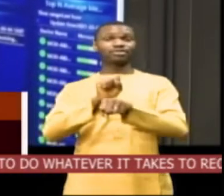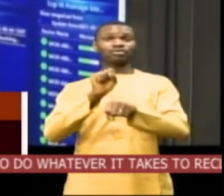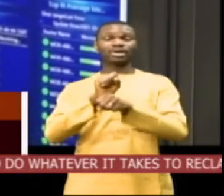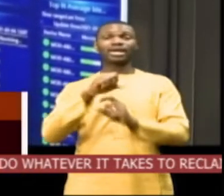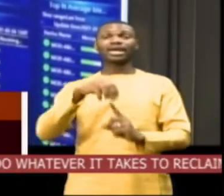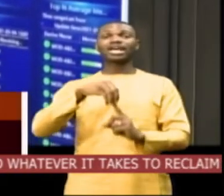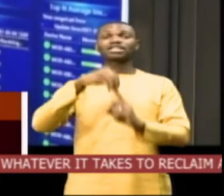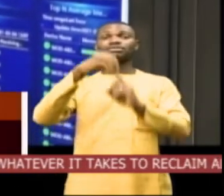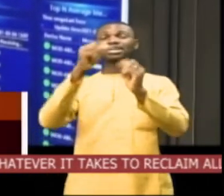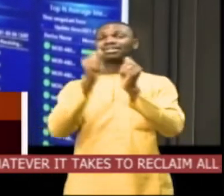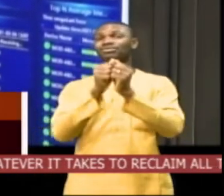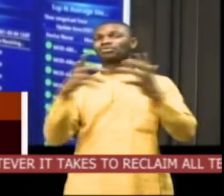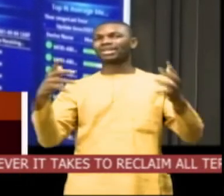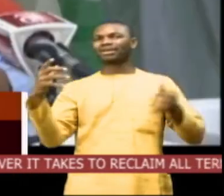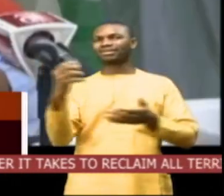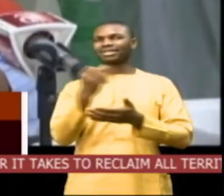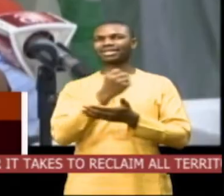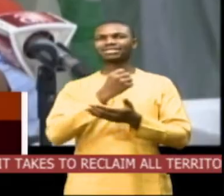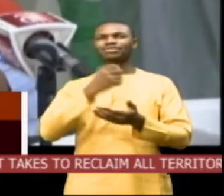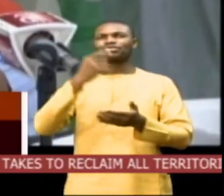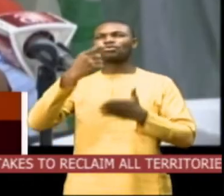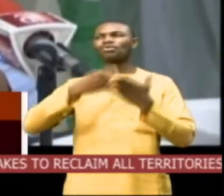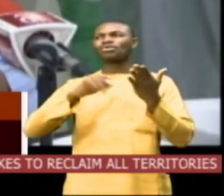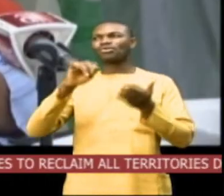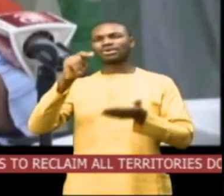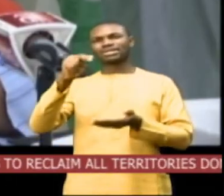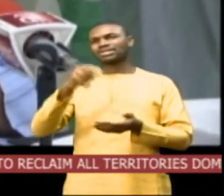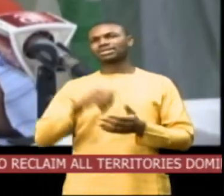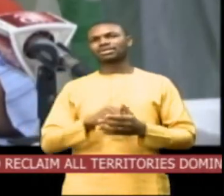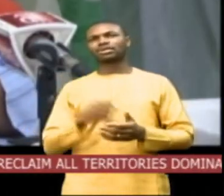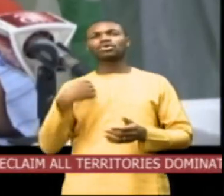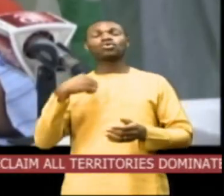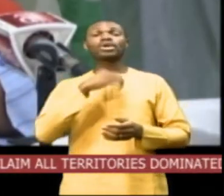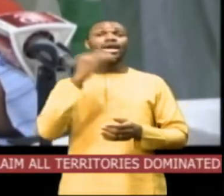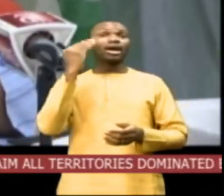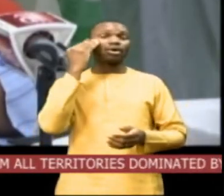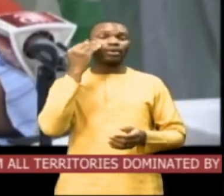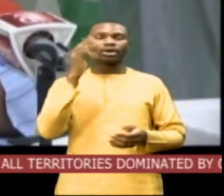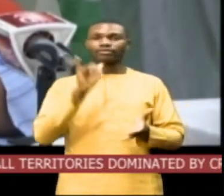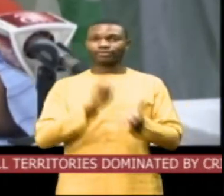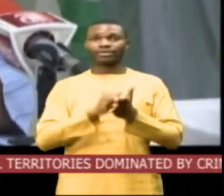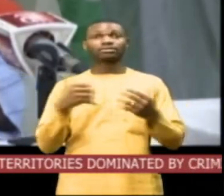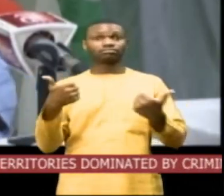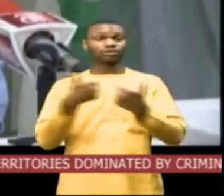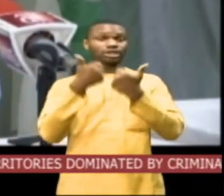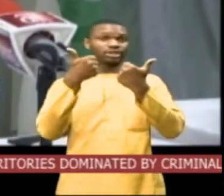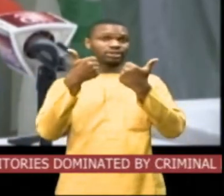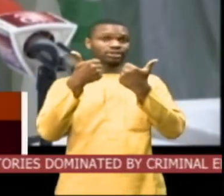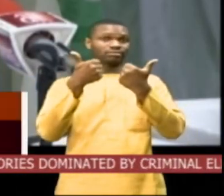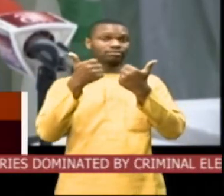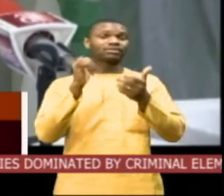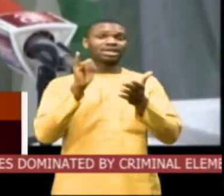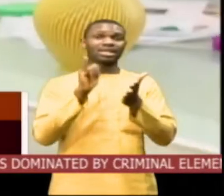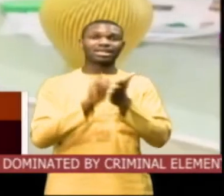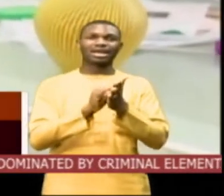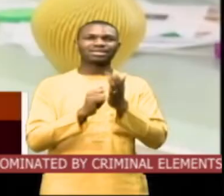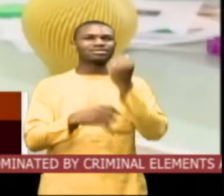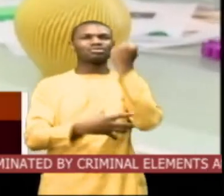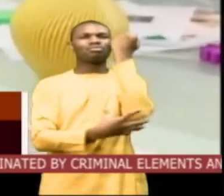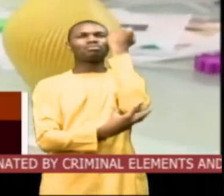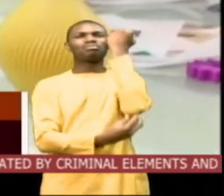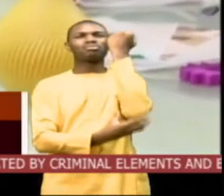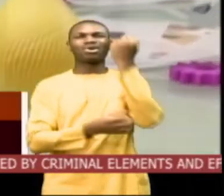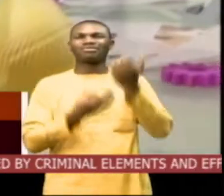internet security were issues the Managing Director of Galaxy Backbone Limited, Professor Mohammed Abubakar,